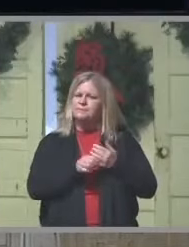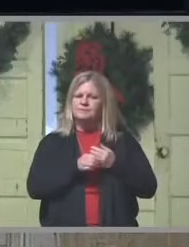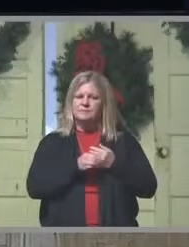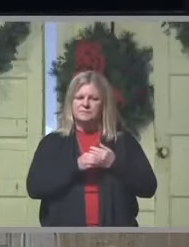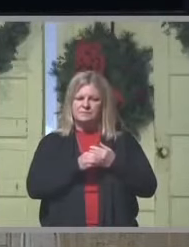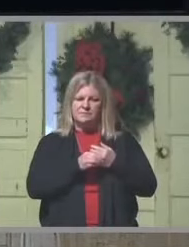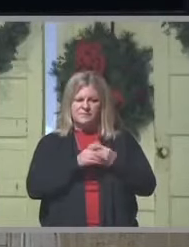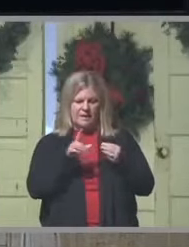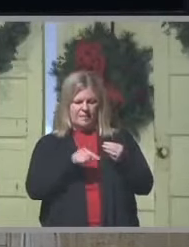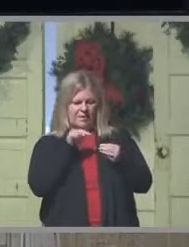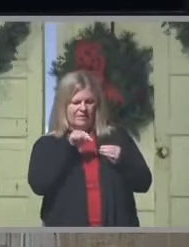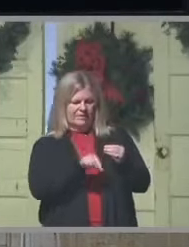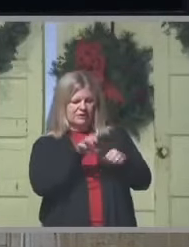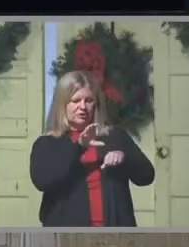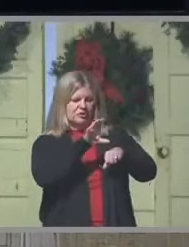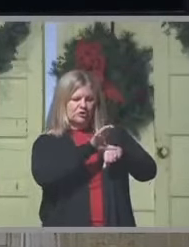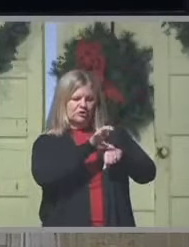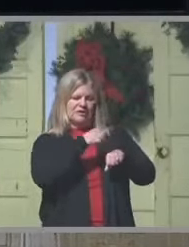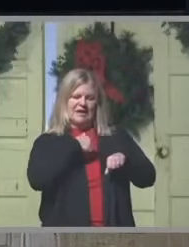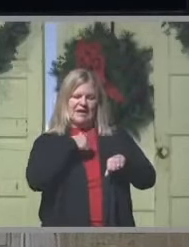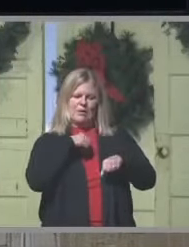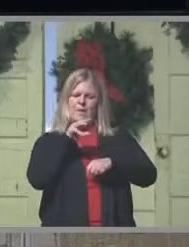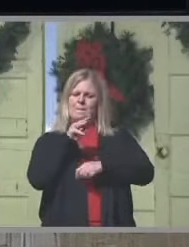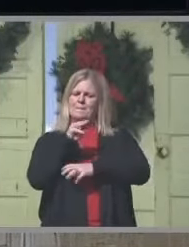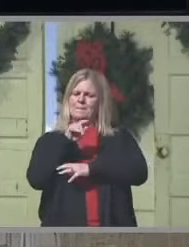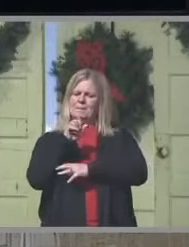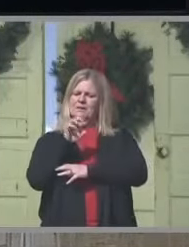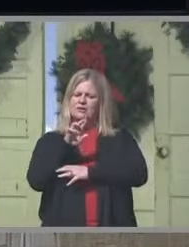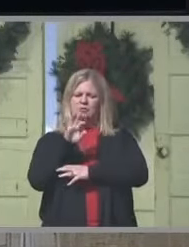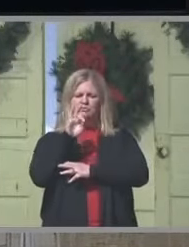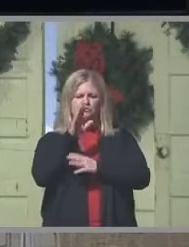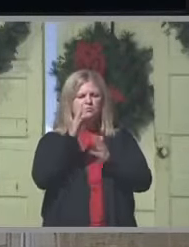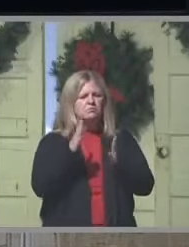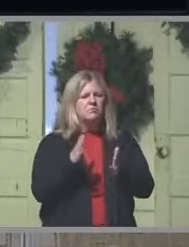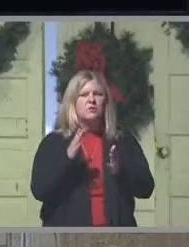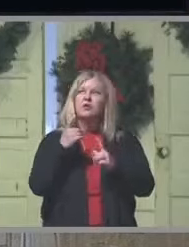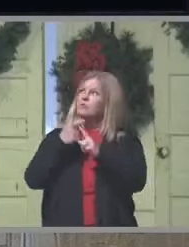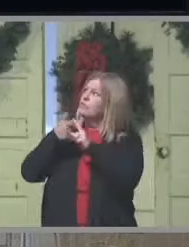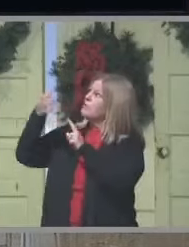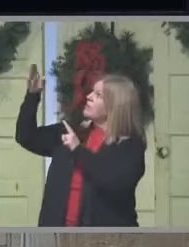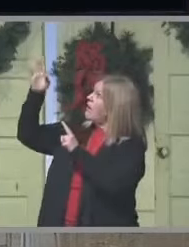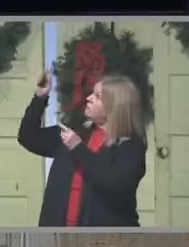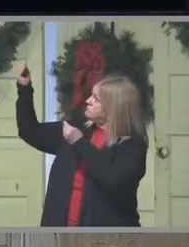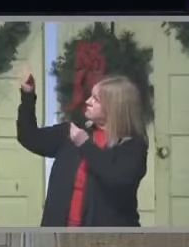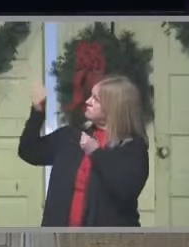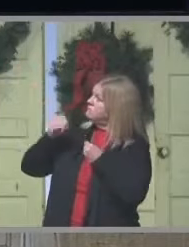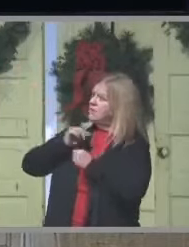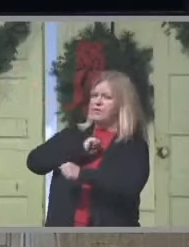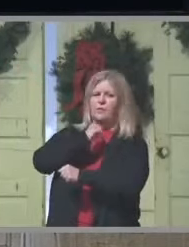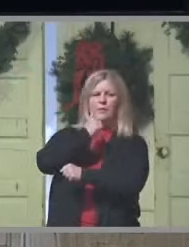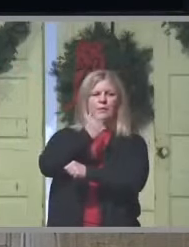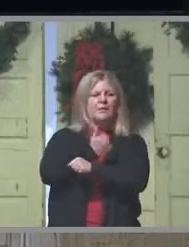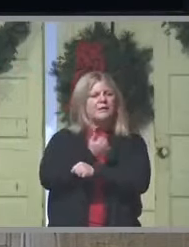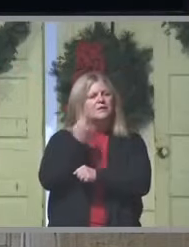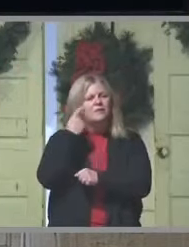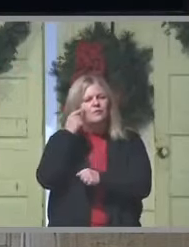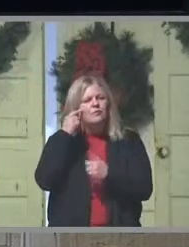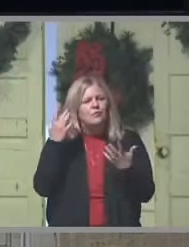"Of this church, I was made a minister according to the stewardship from God bestowed on me for your